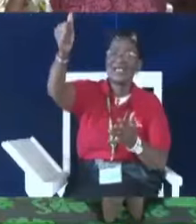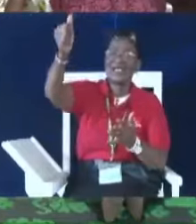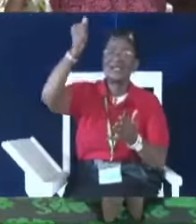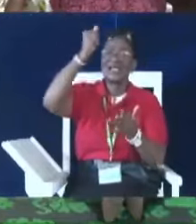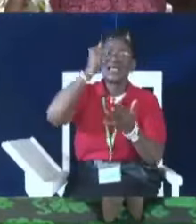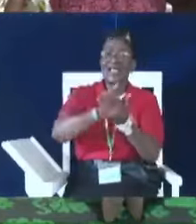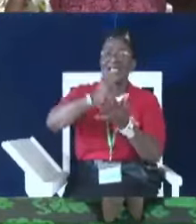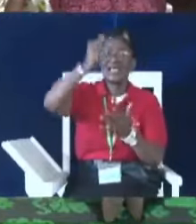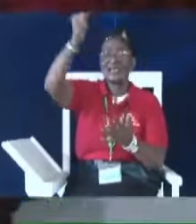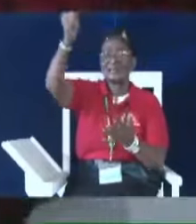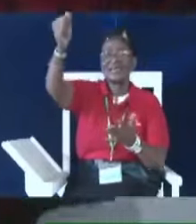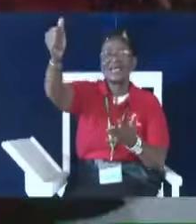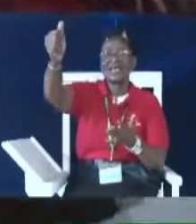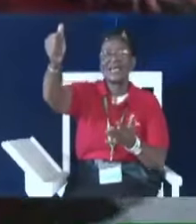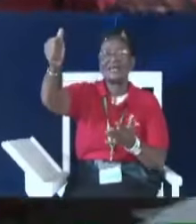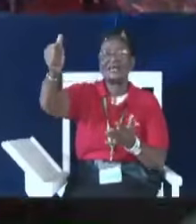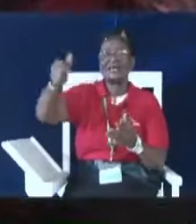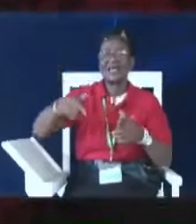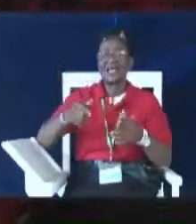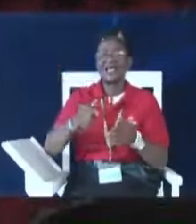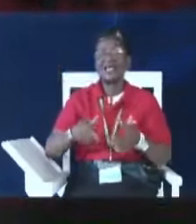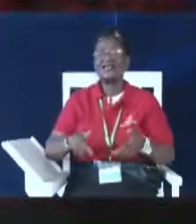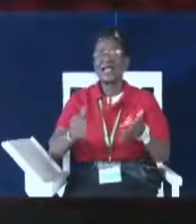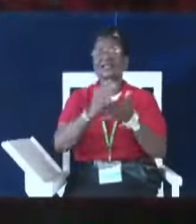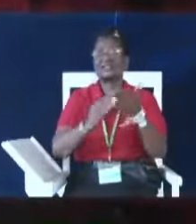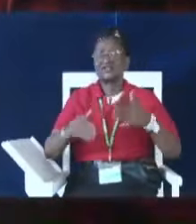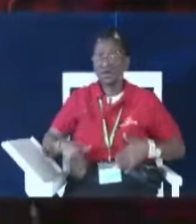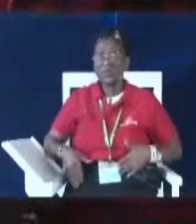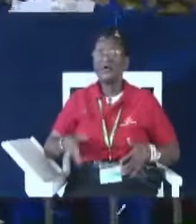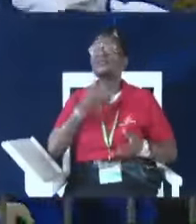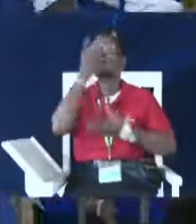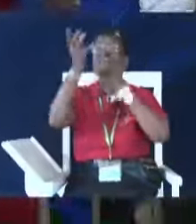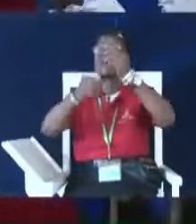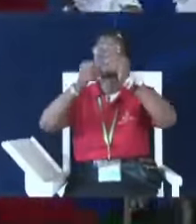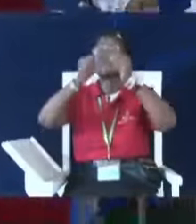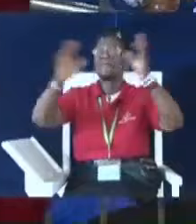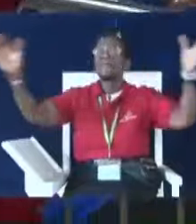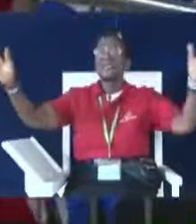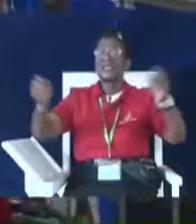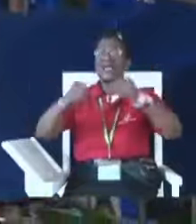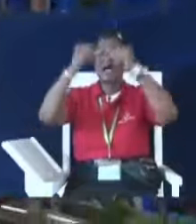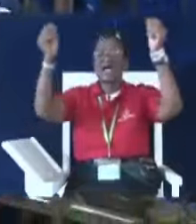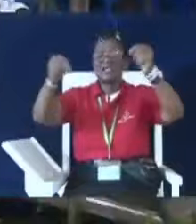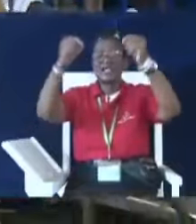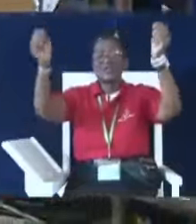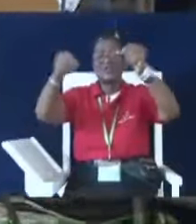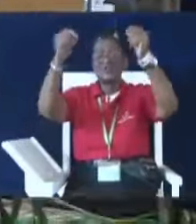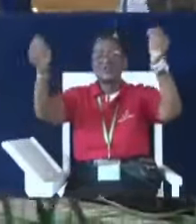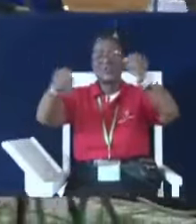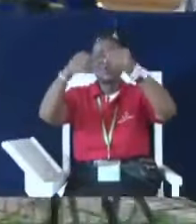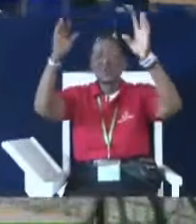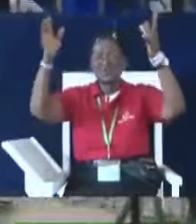Amen. Let someone shout a big hallelujah.